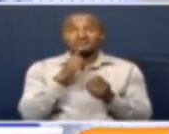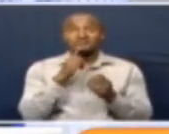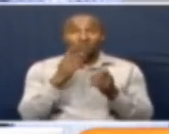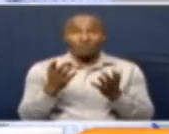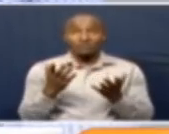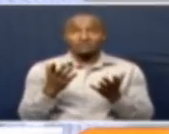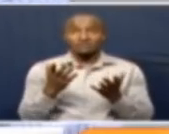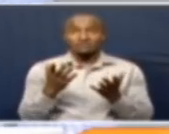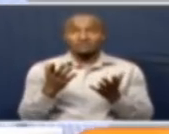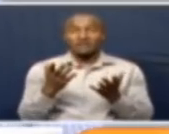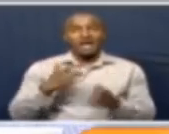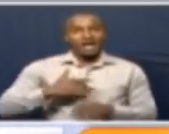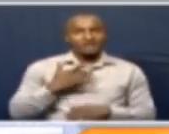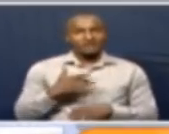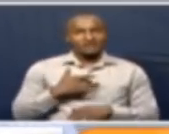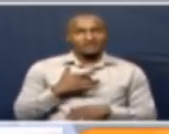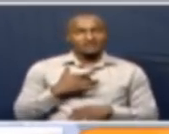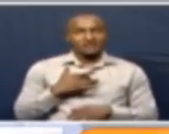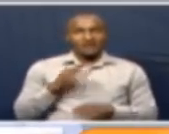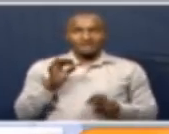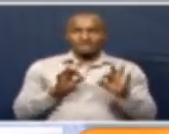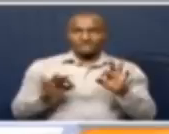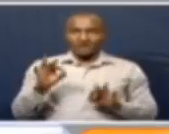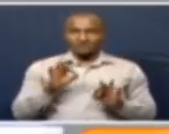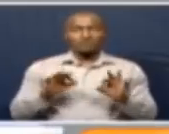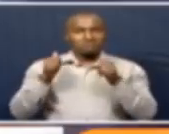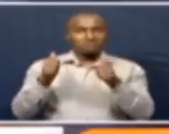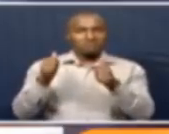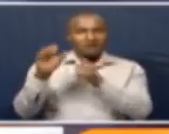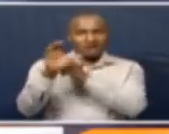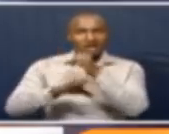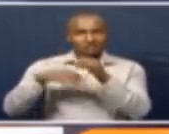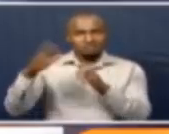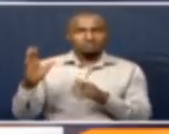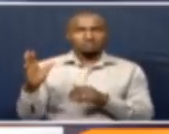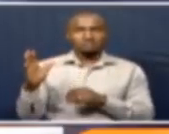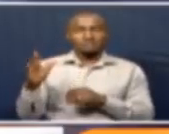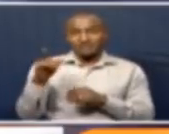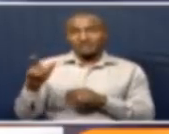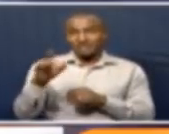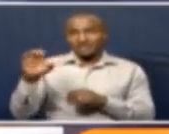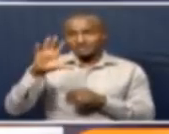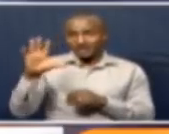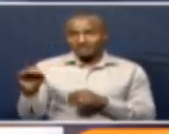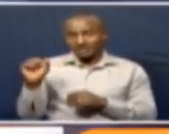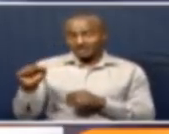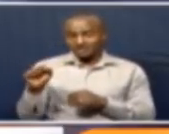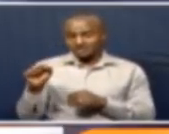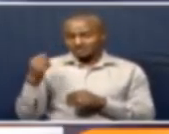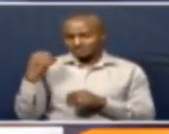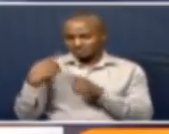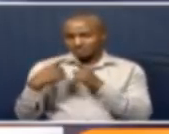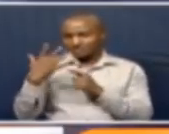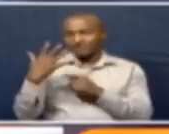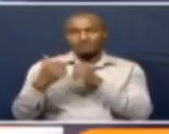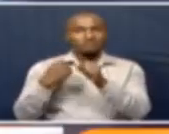is that I feel that fashion is more valued in those countries. Okay, they're part of East Africa. When I joined fashion 5 years ago, I